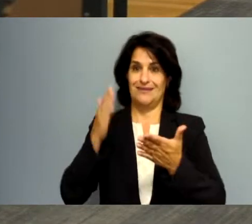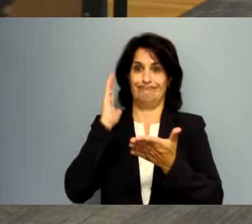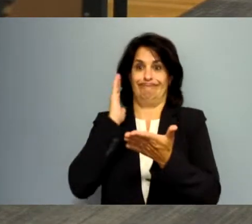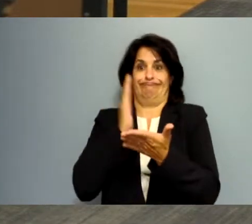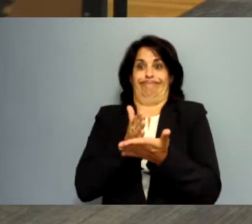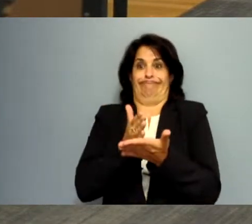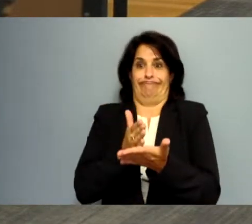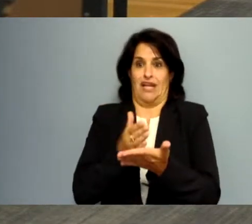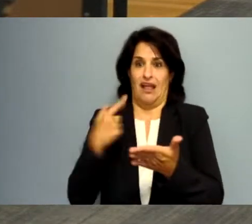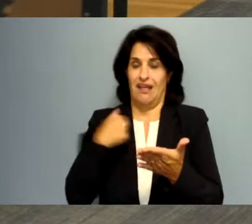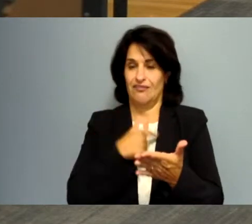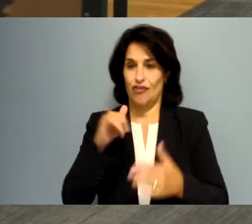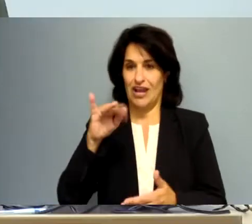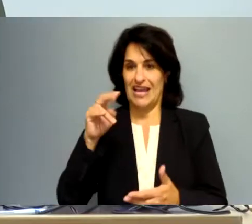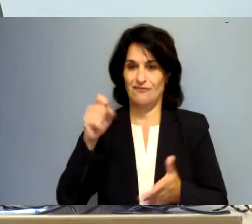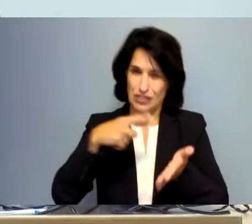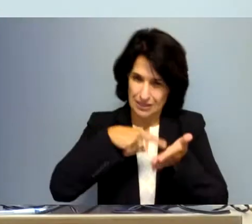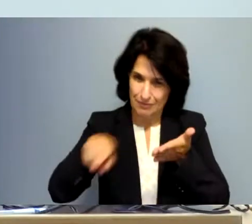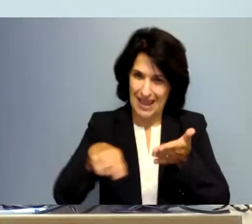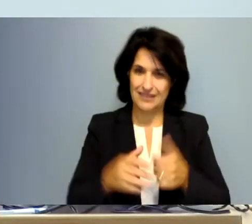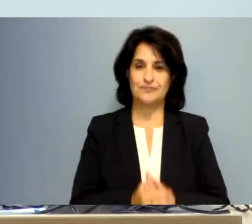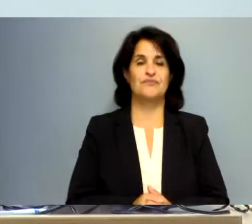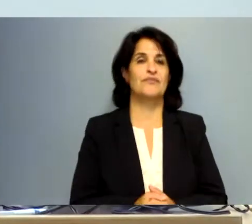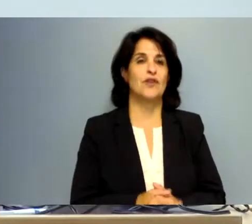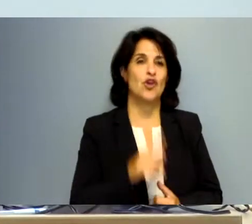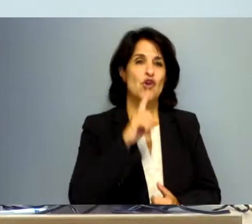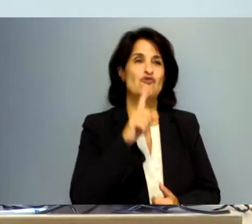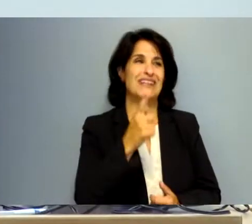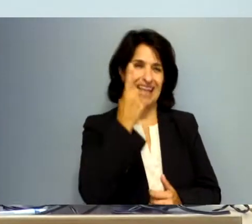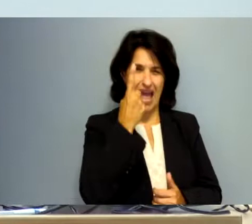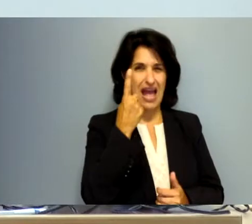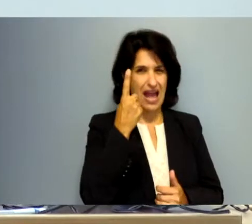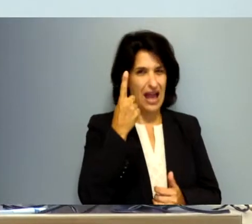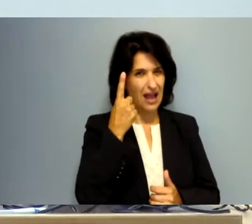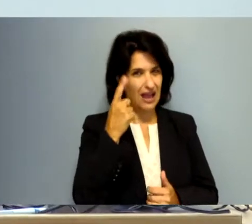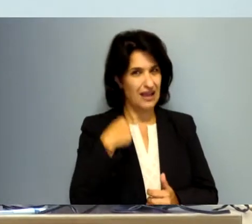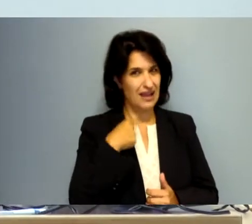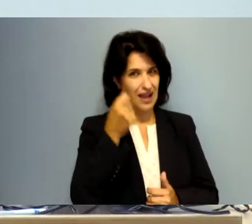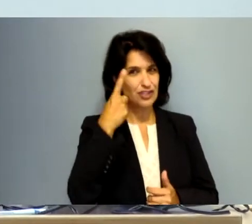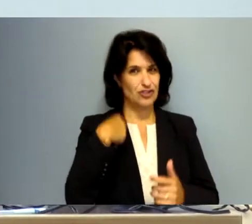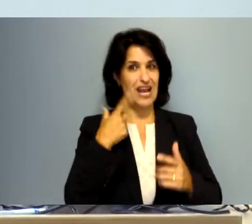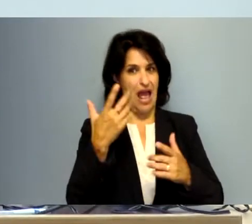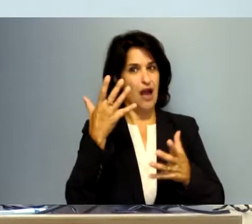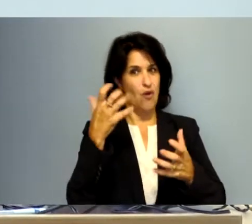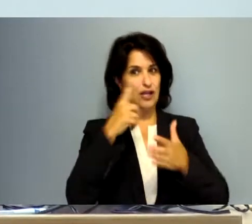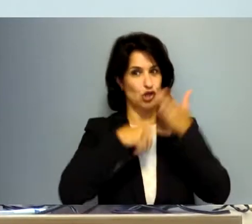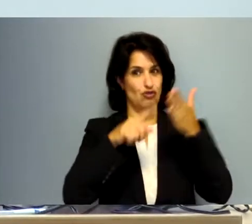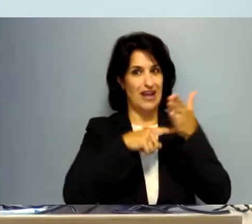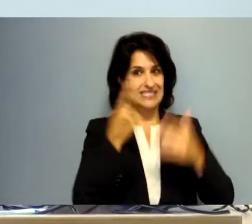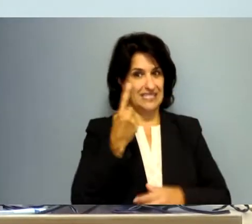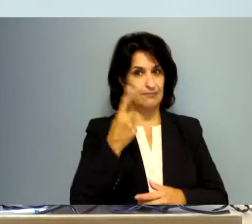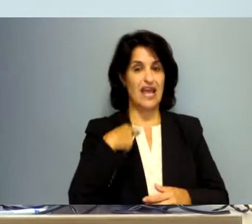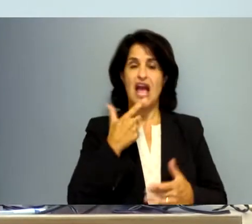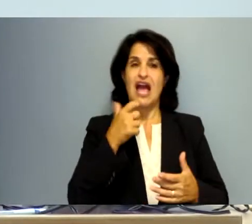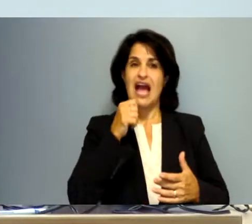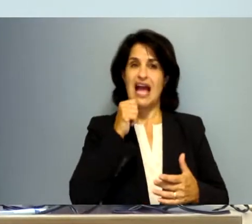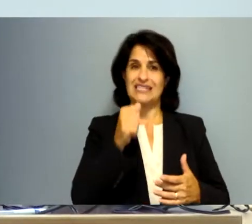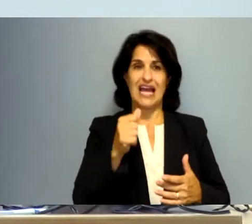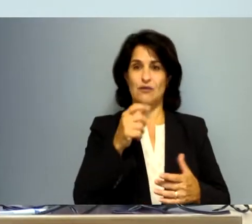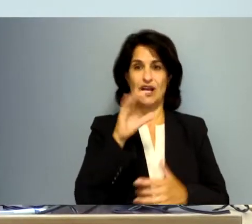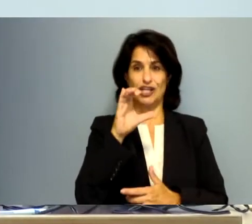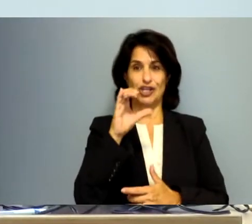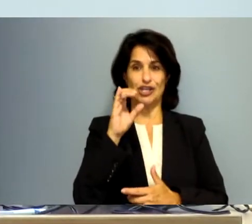30 days. Okay, I would like to just correct something. It's not that the controller's office is